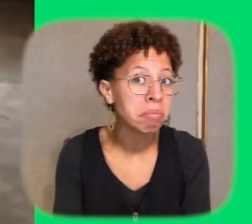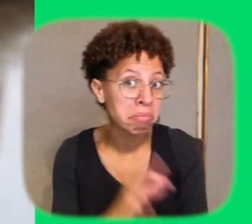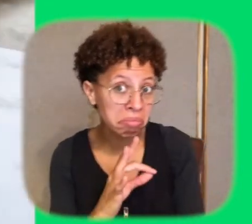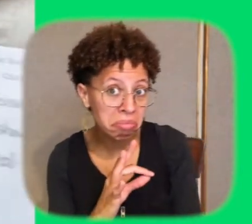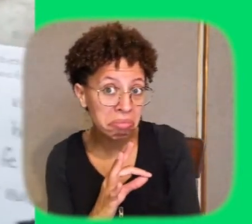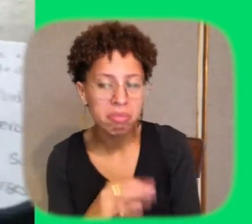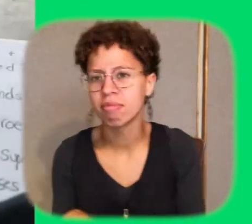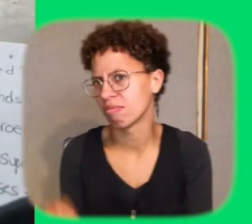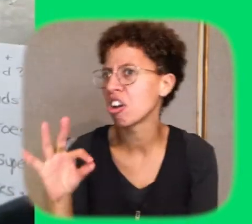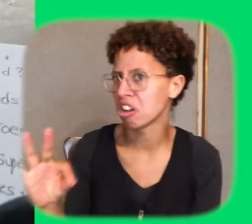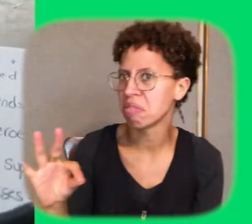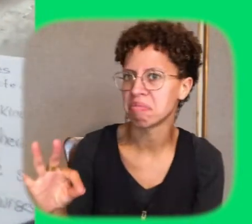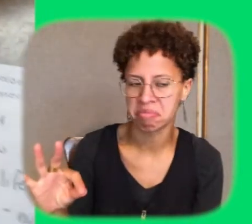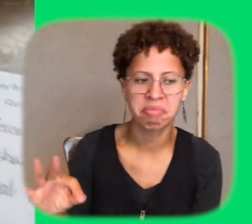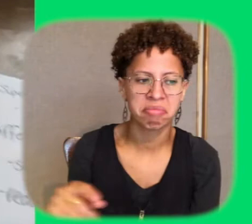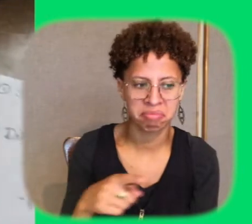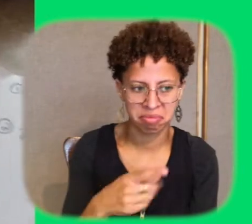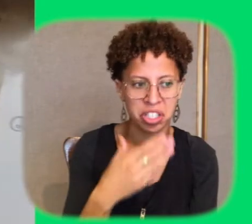good.